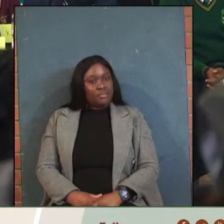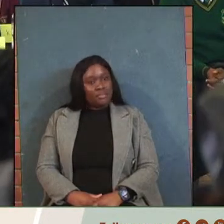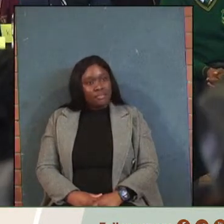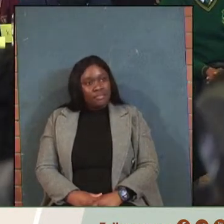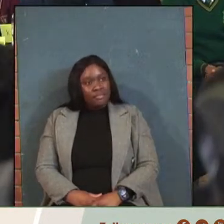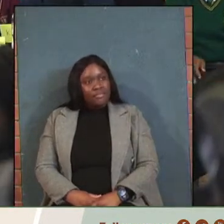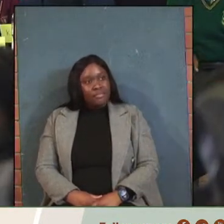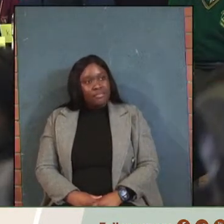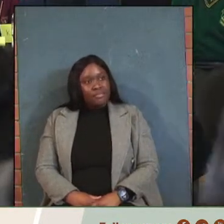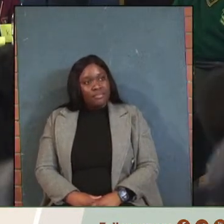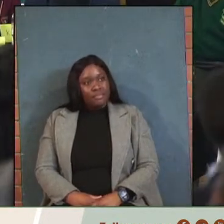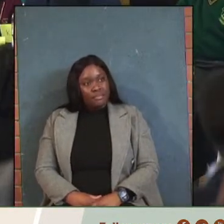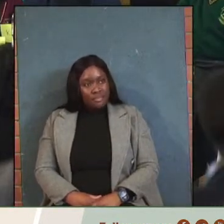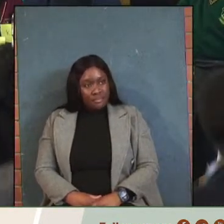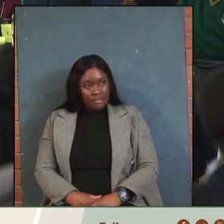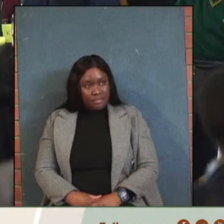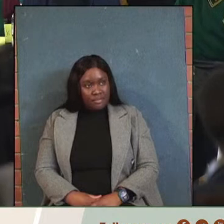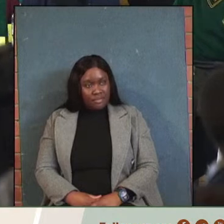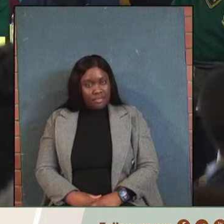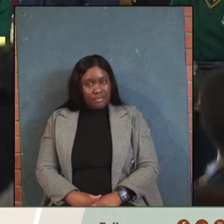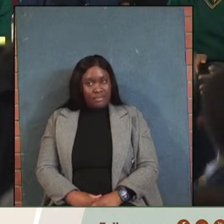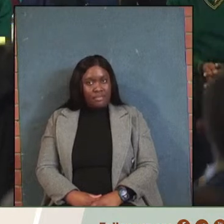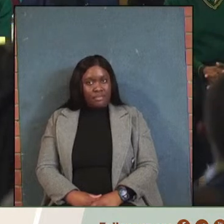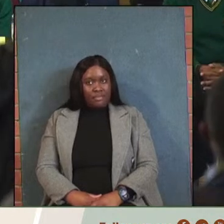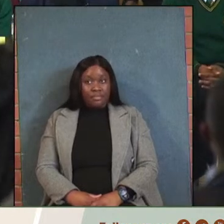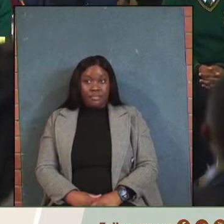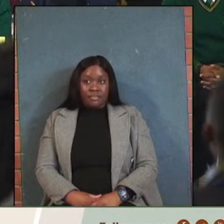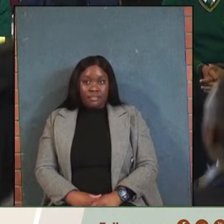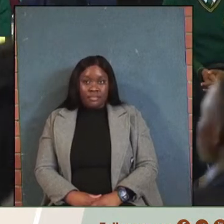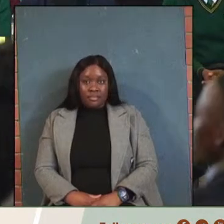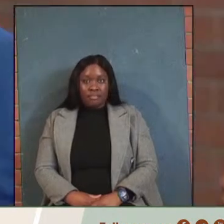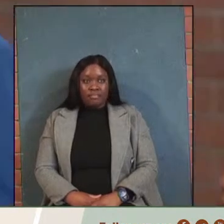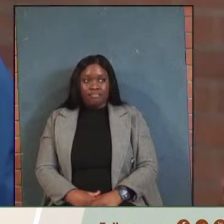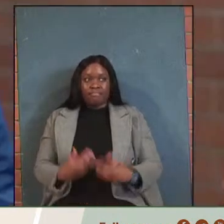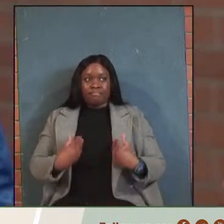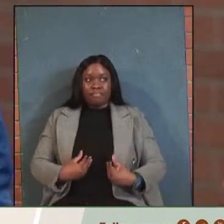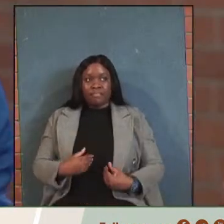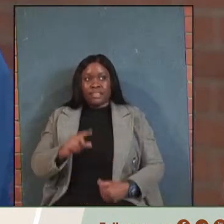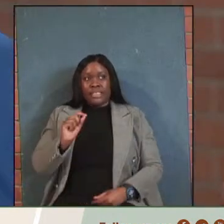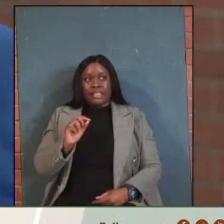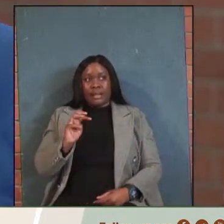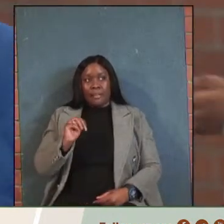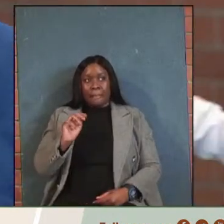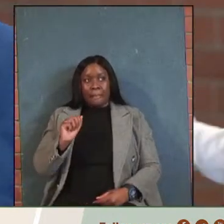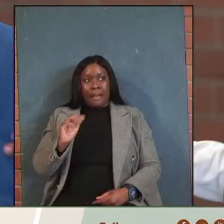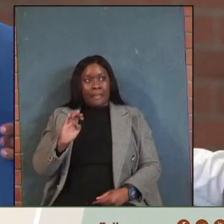Greetings to the House. I am Honorable T. Kafela, standing on... Honorable Member.